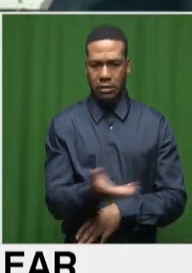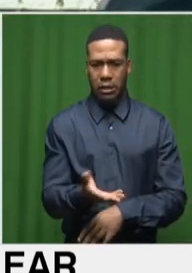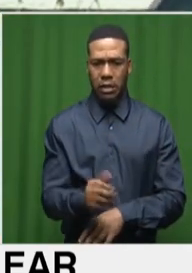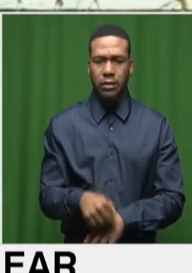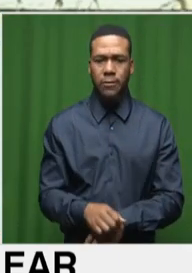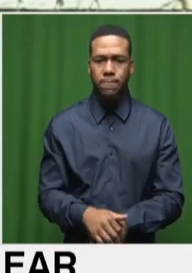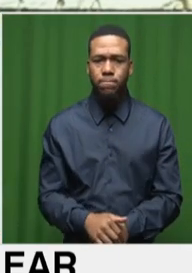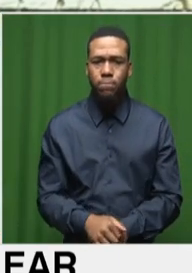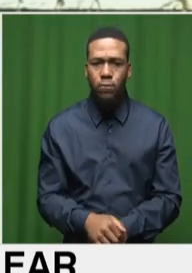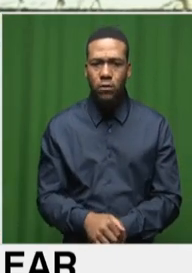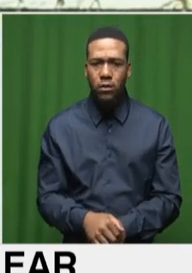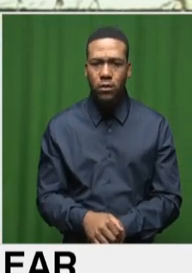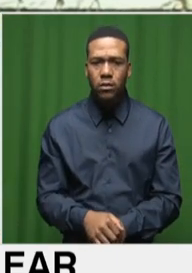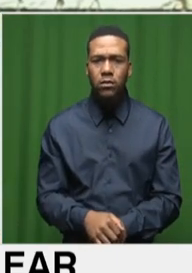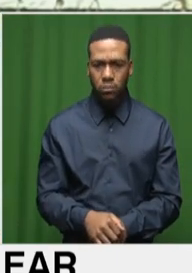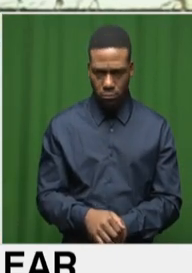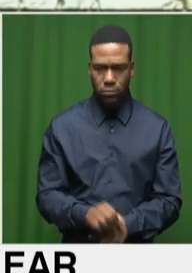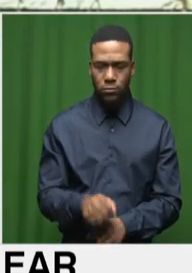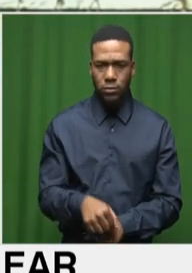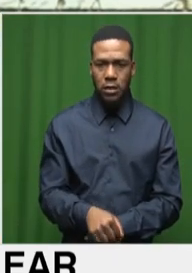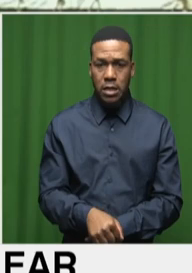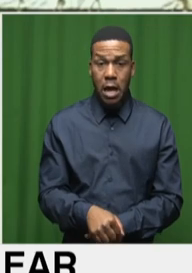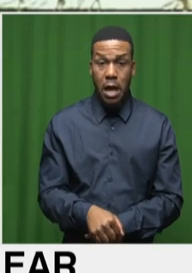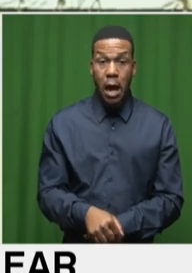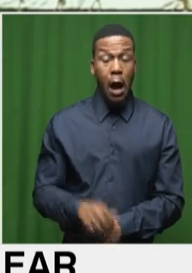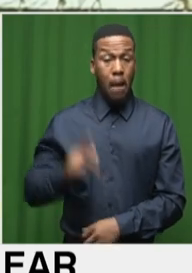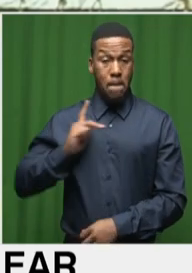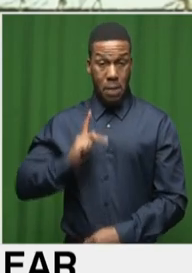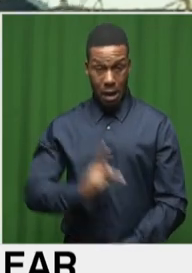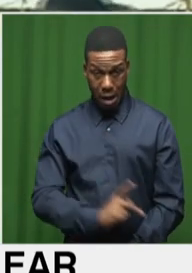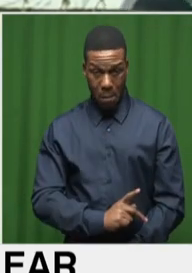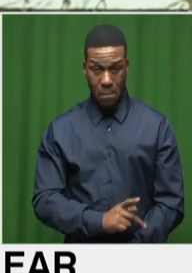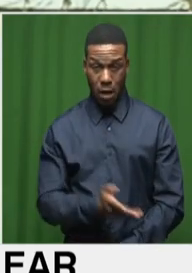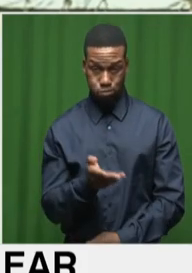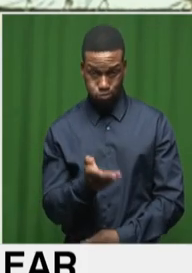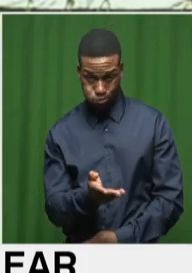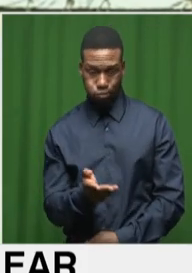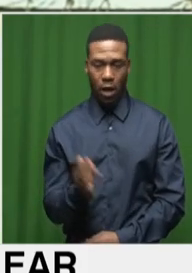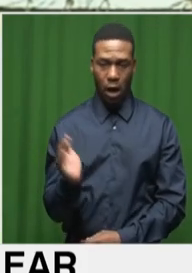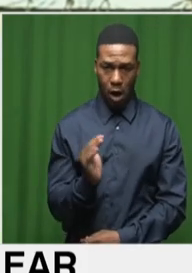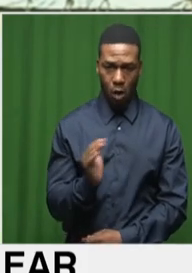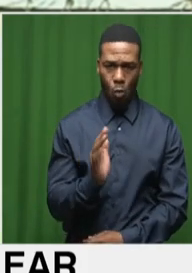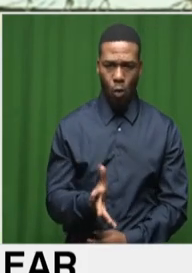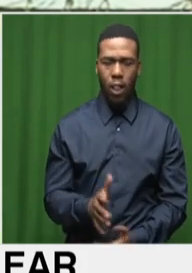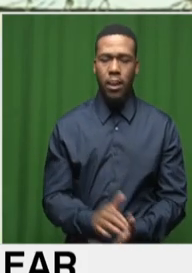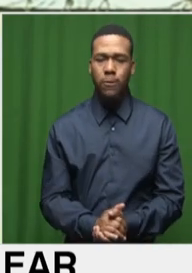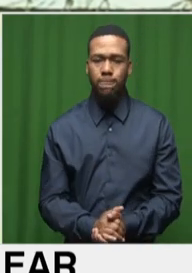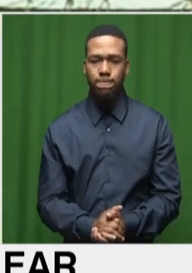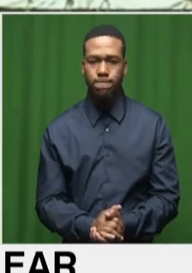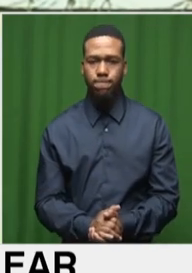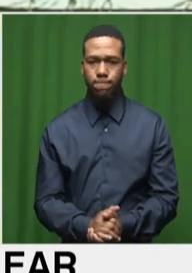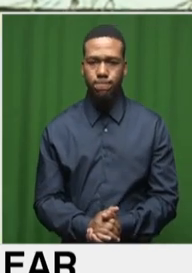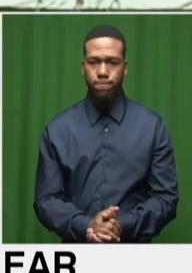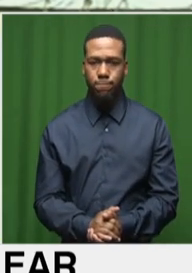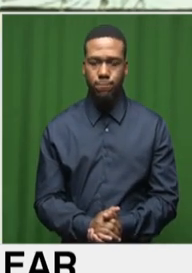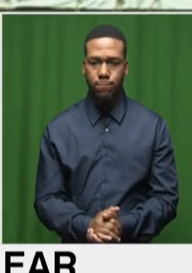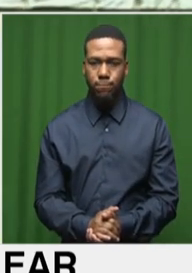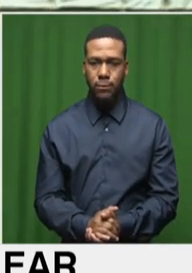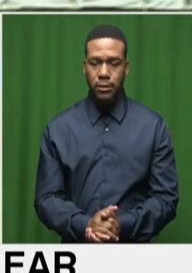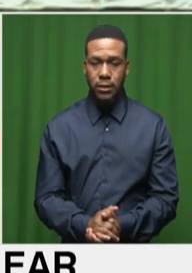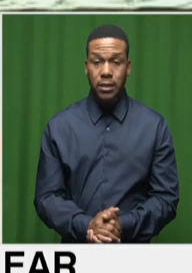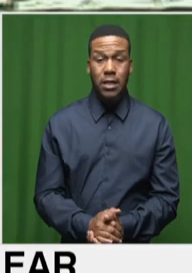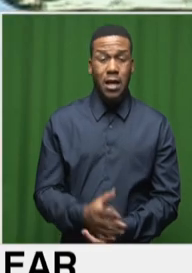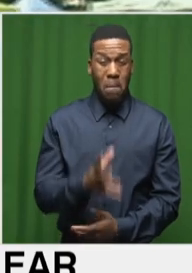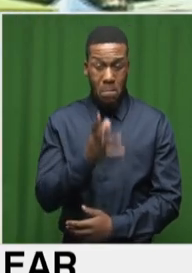in the province. We're also told that the premier was also going to be part of the proceedings here. In fact, I think quite a